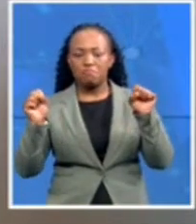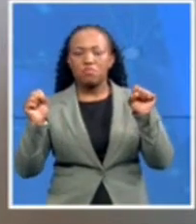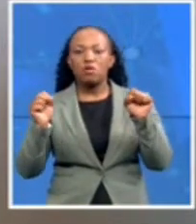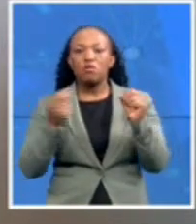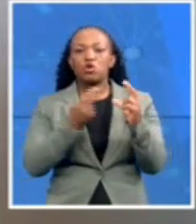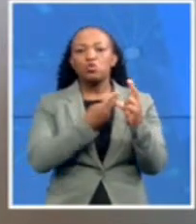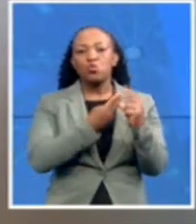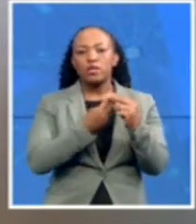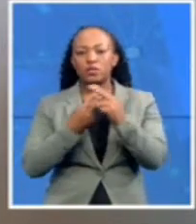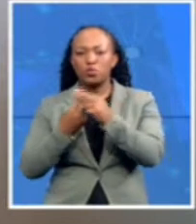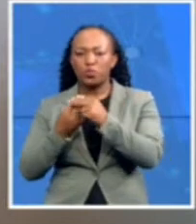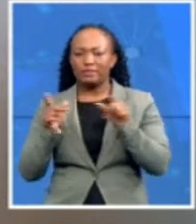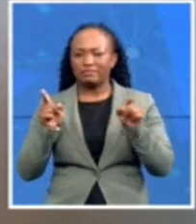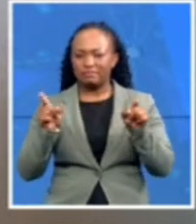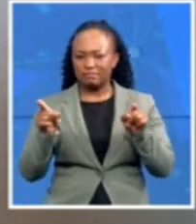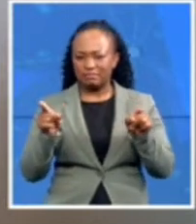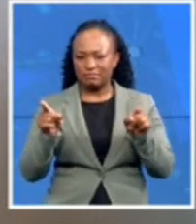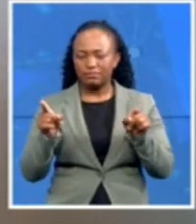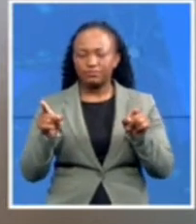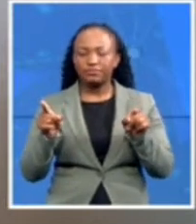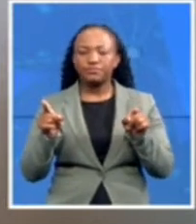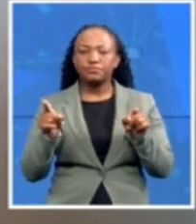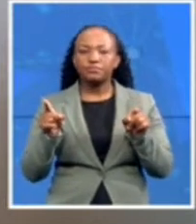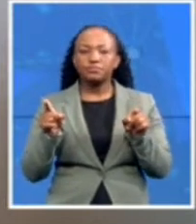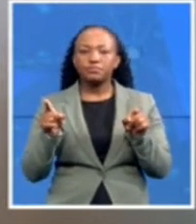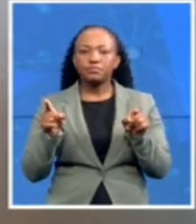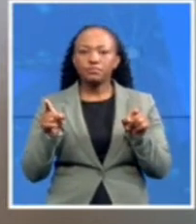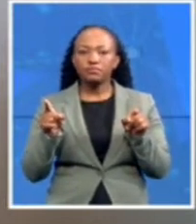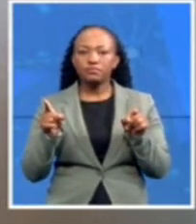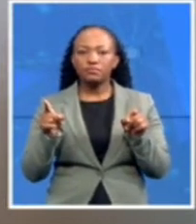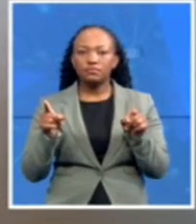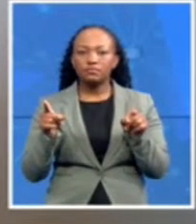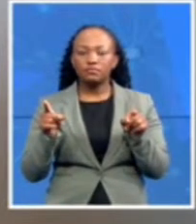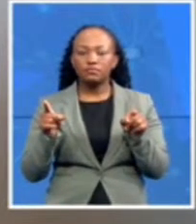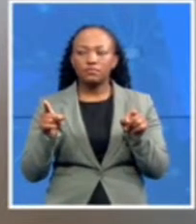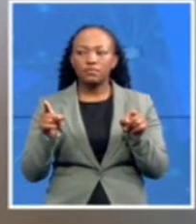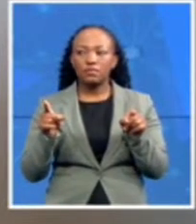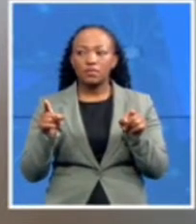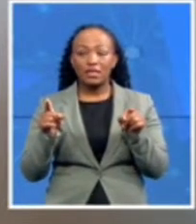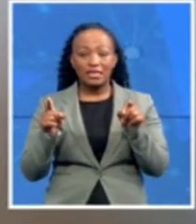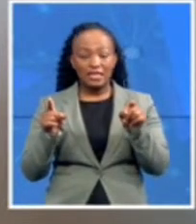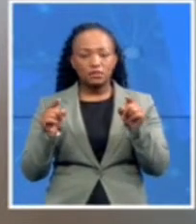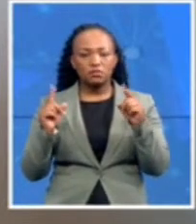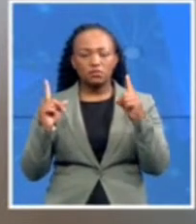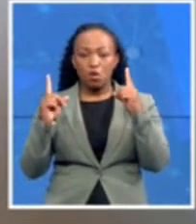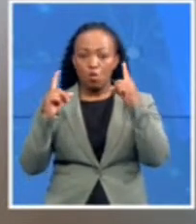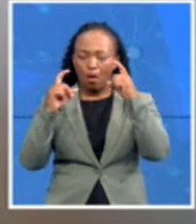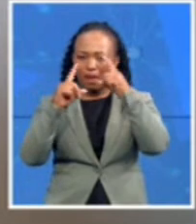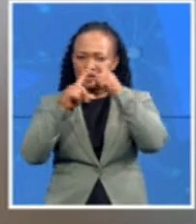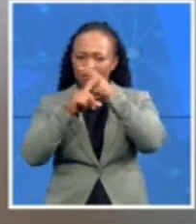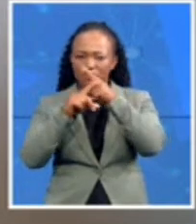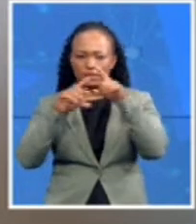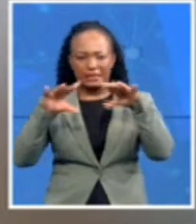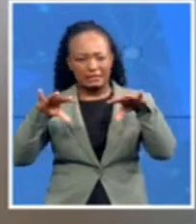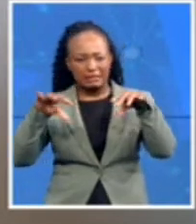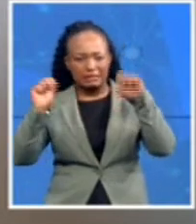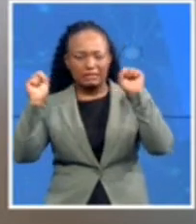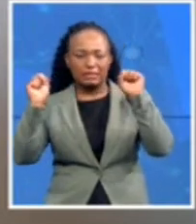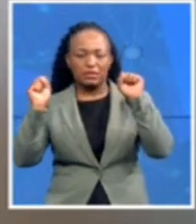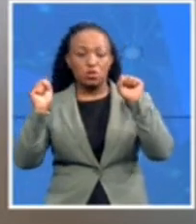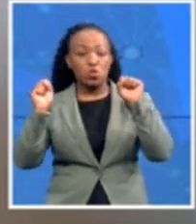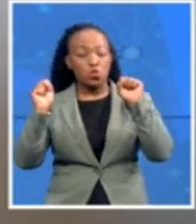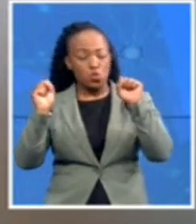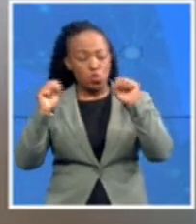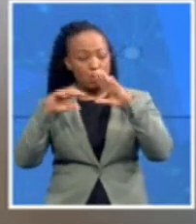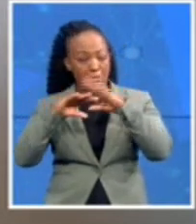These are extremely complex outages. In fact, they will be the most complex